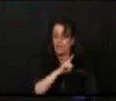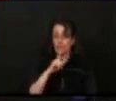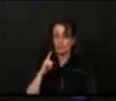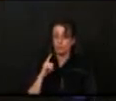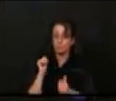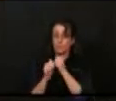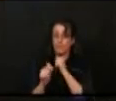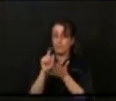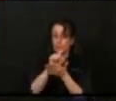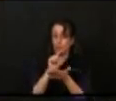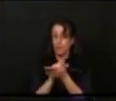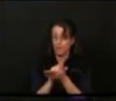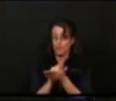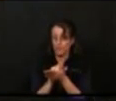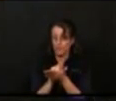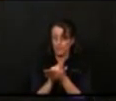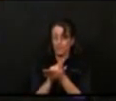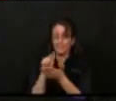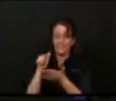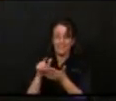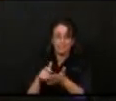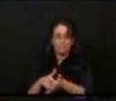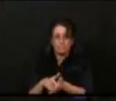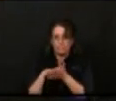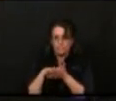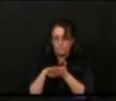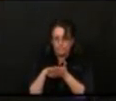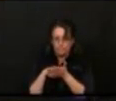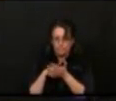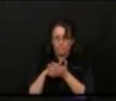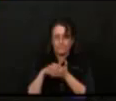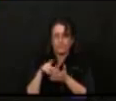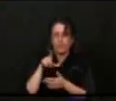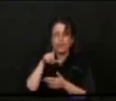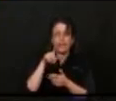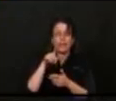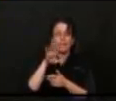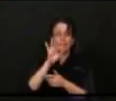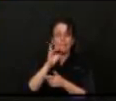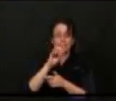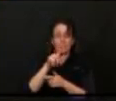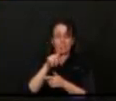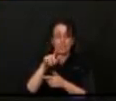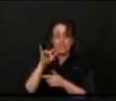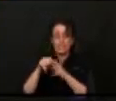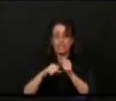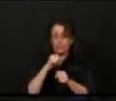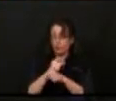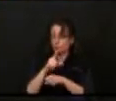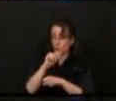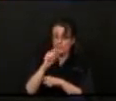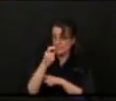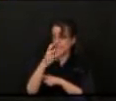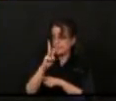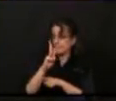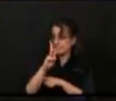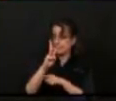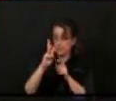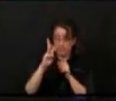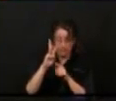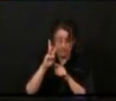year, we need to have a system in place where people are paying proportionately to have